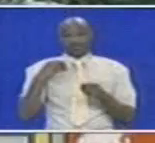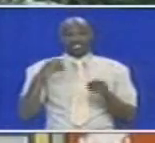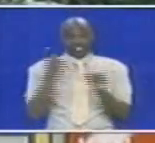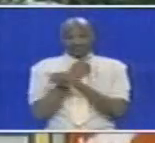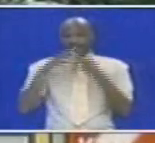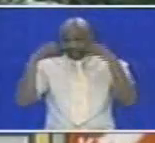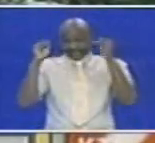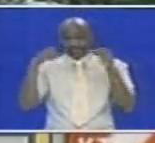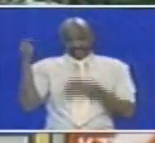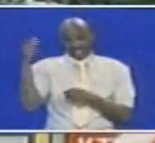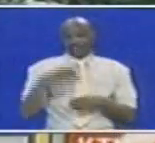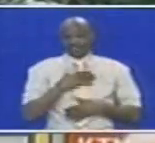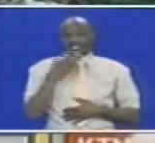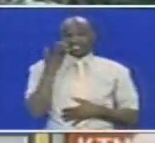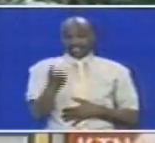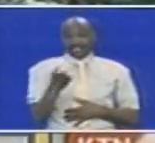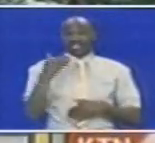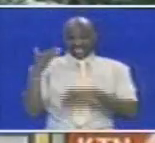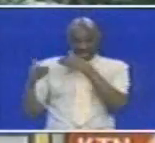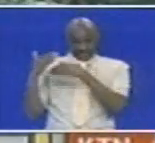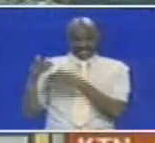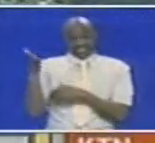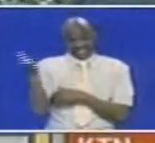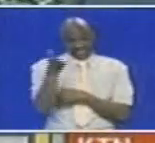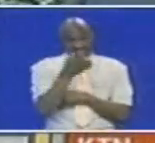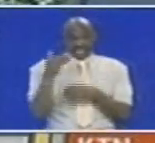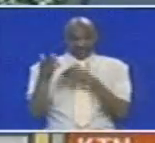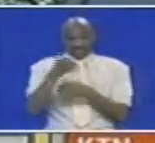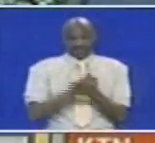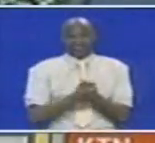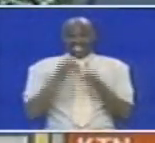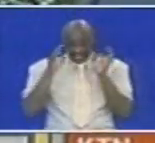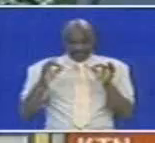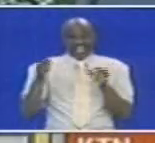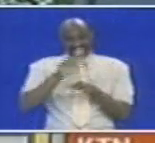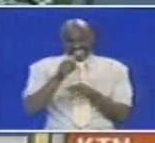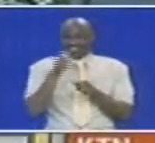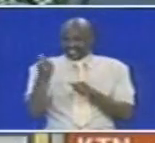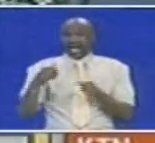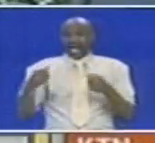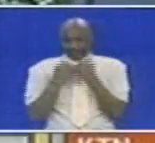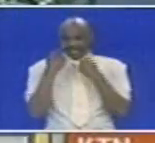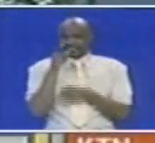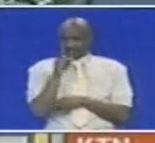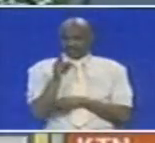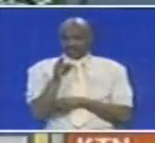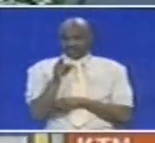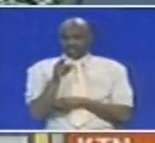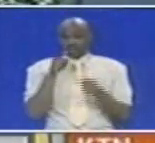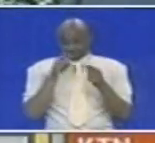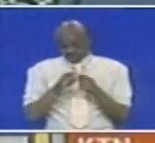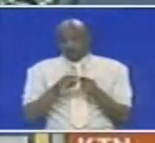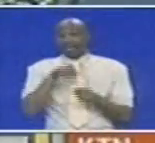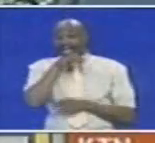from our neighboring countries here. If anything happens, they should know